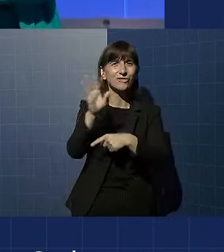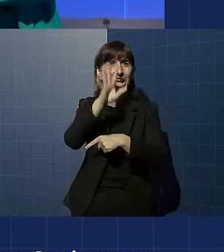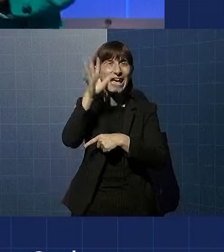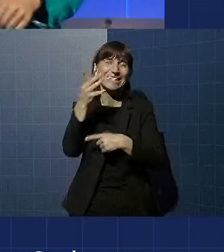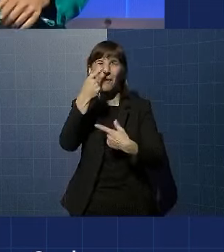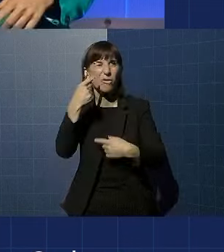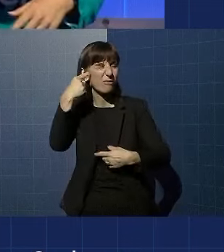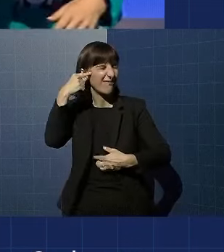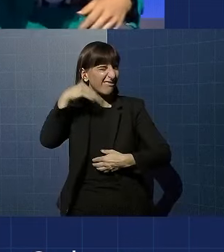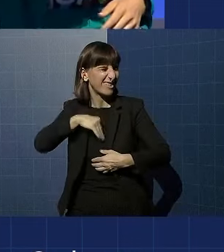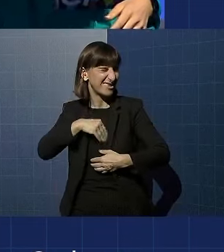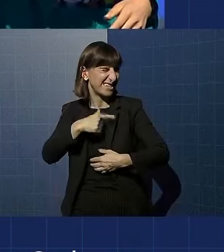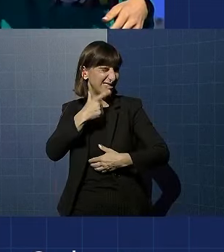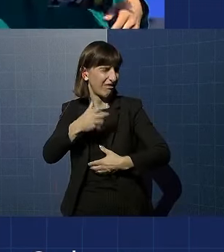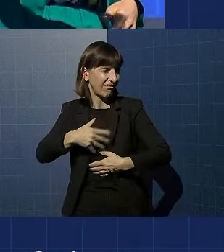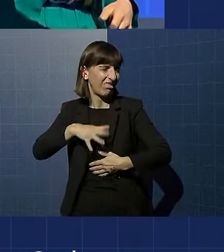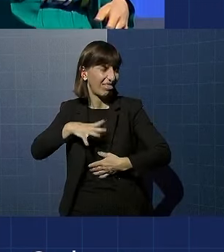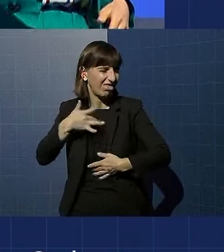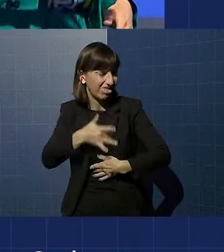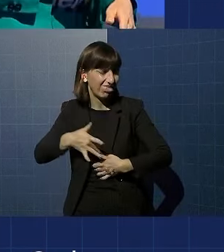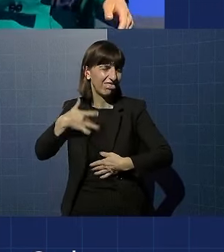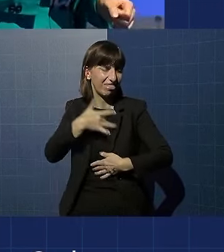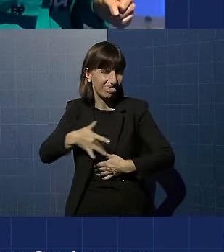becomes an issue again when you bring the astronauts back to Earth.